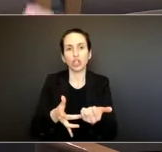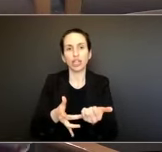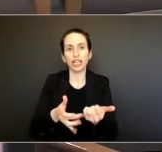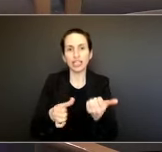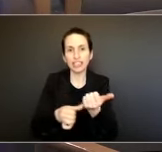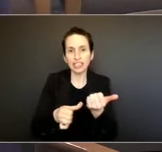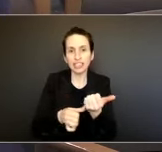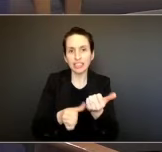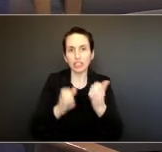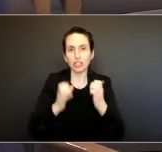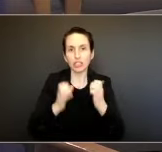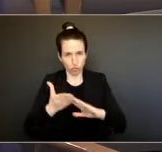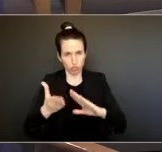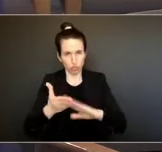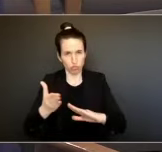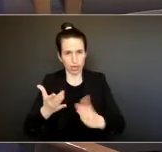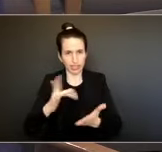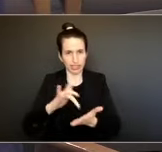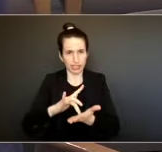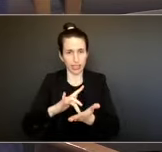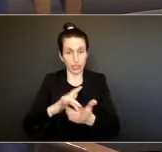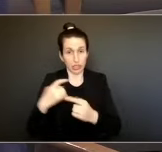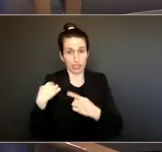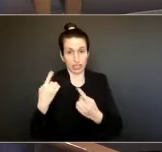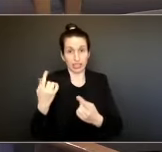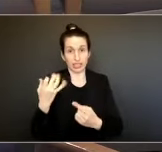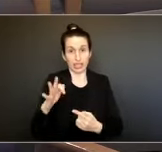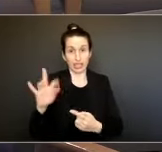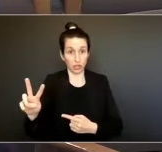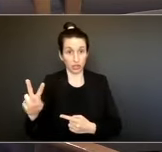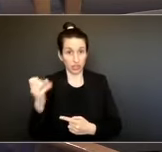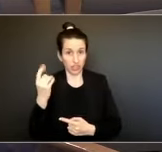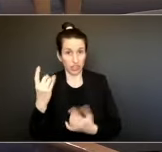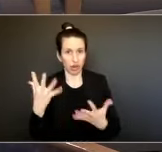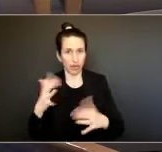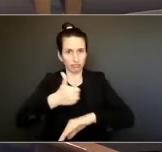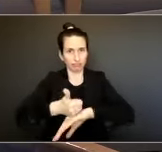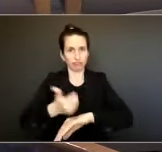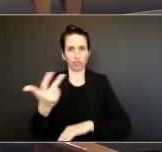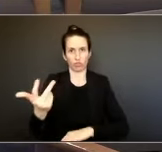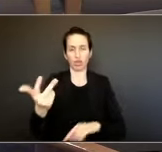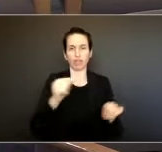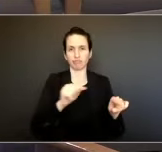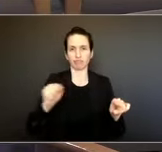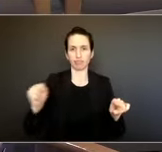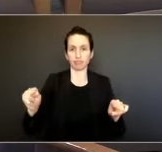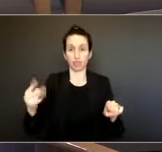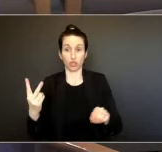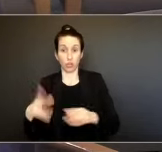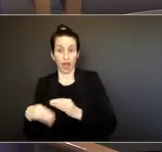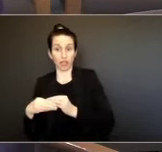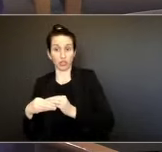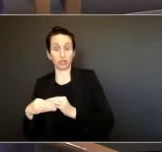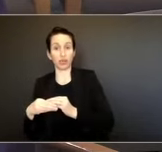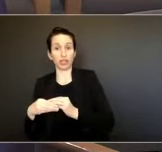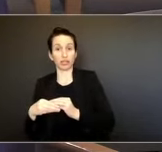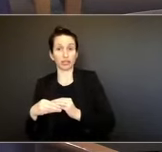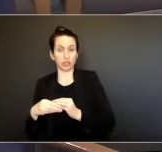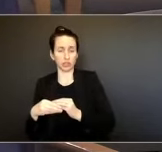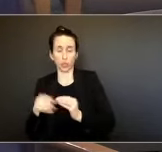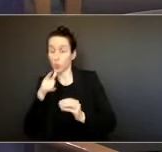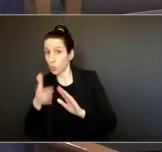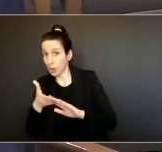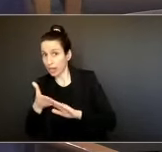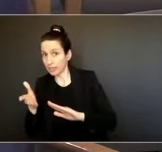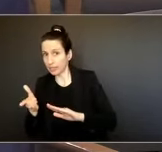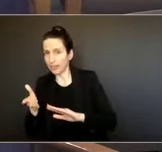3 of those and 2 extra ones that are led by family concerns and family initiatives. This project